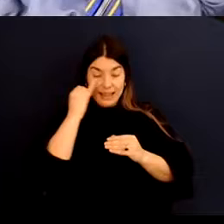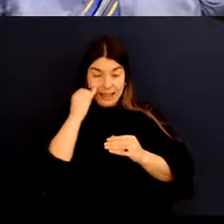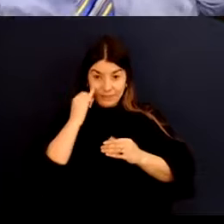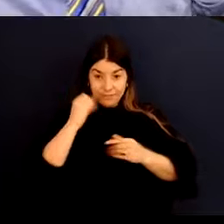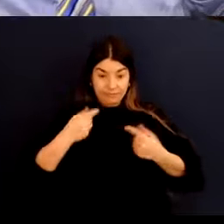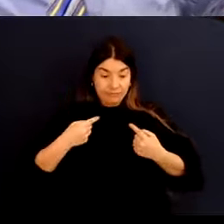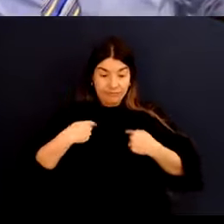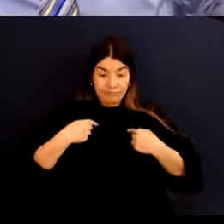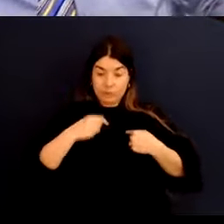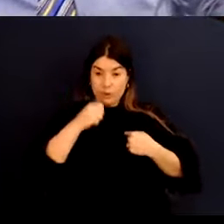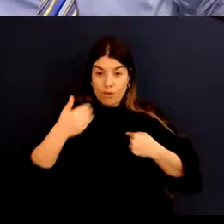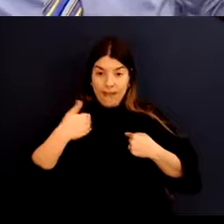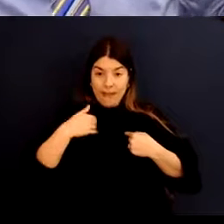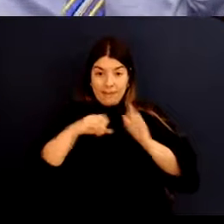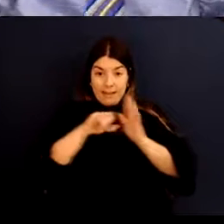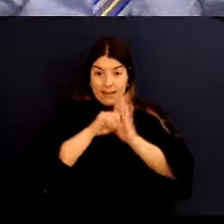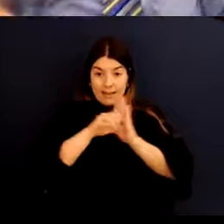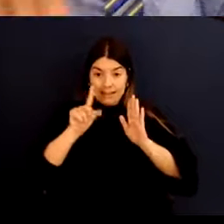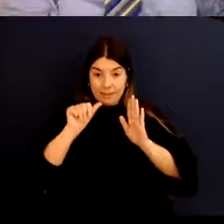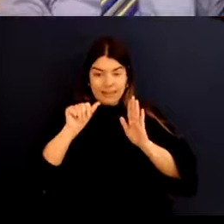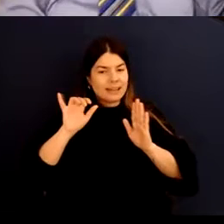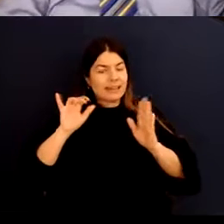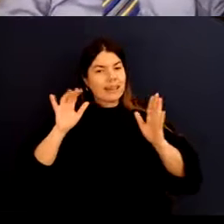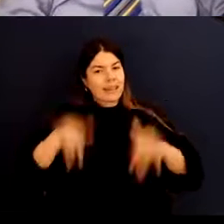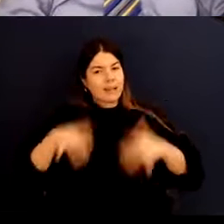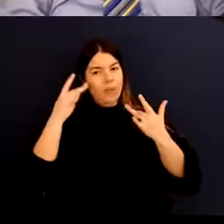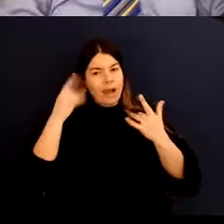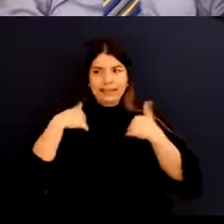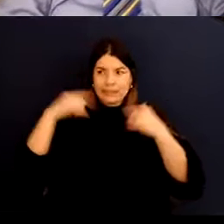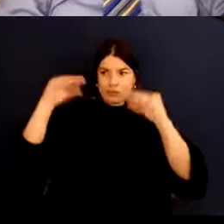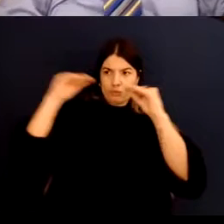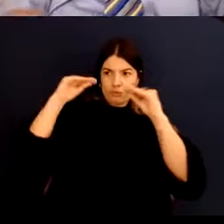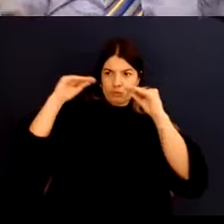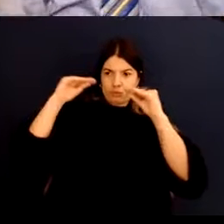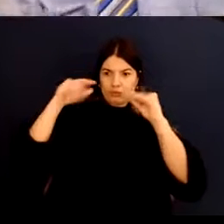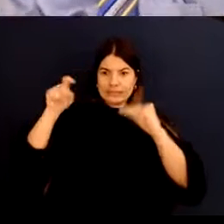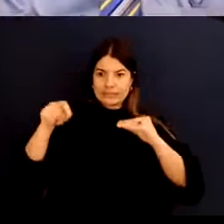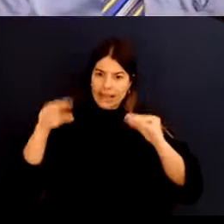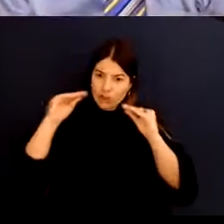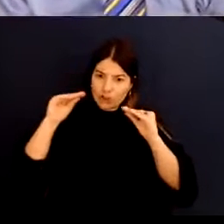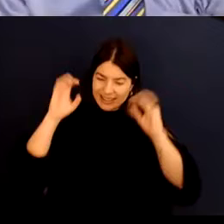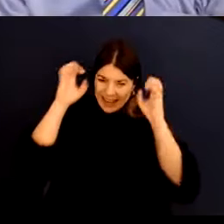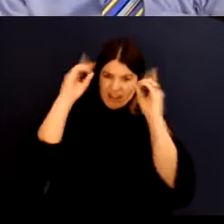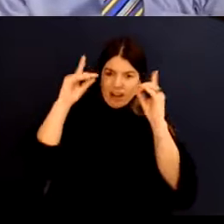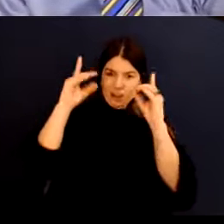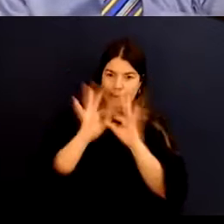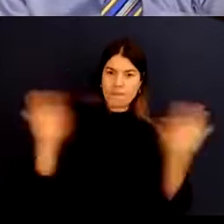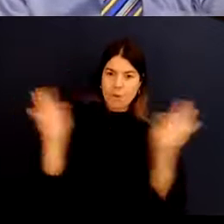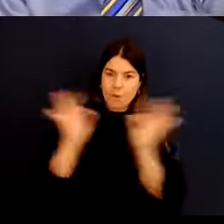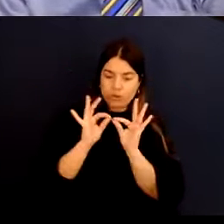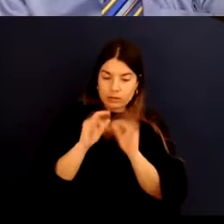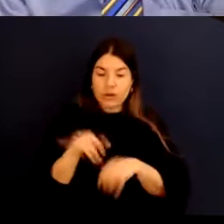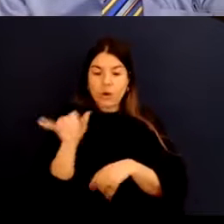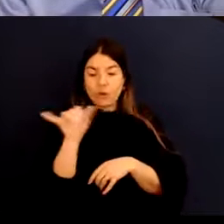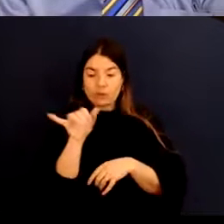for. So I think education is going to be a huge part of it. And then also I'd like to go further and also adding that we need to start doing more at